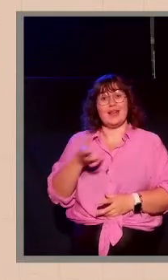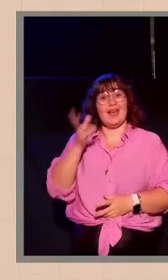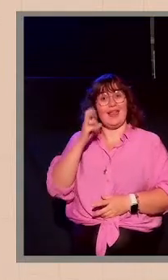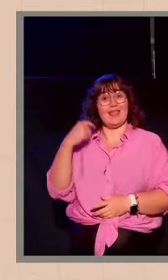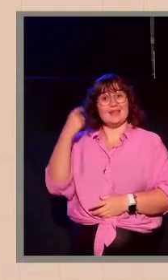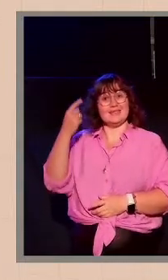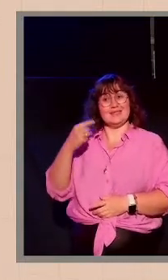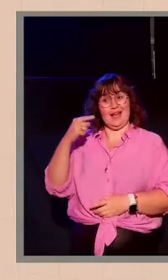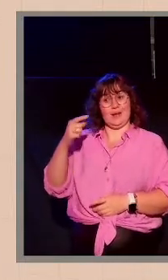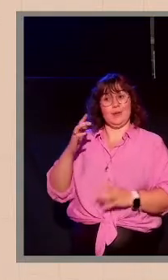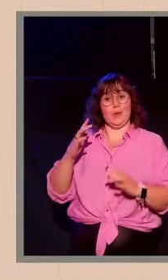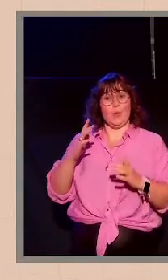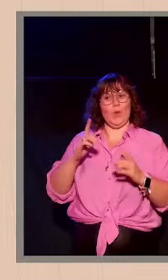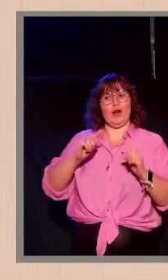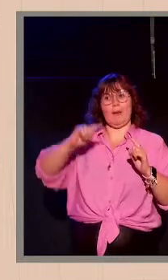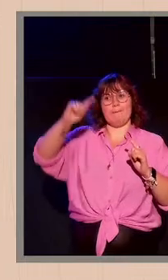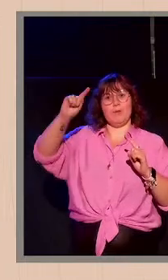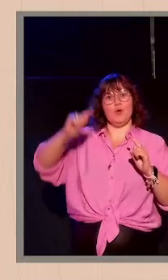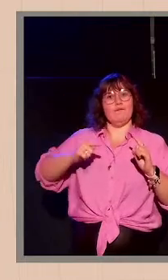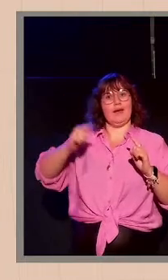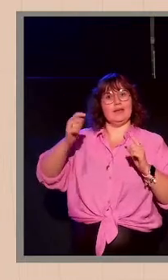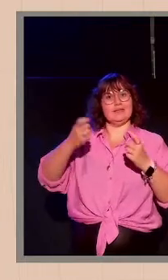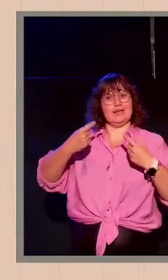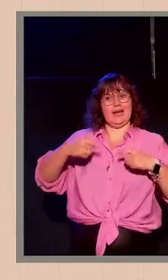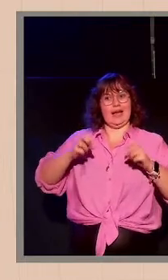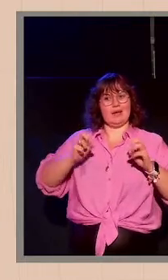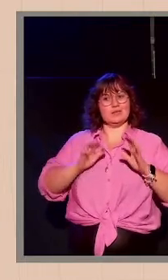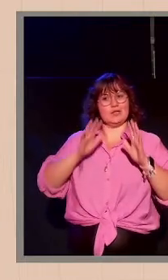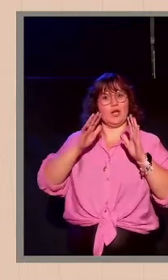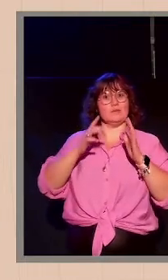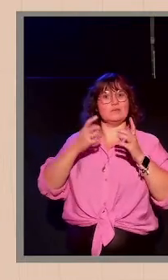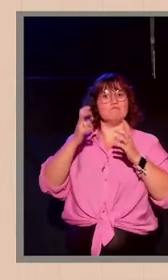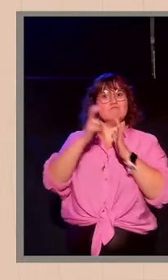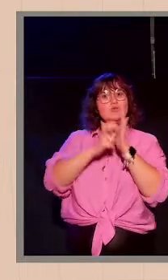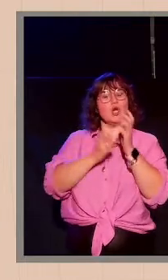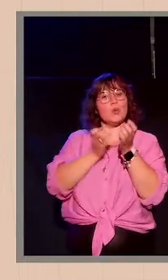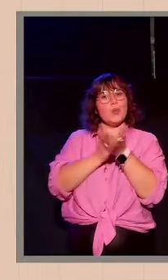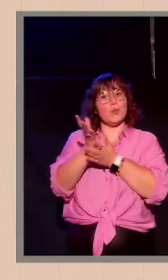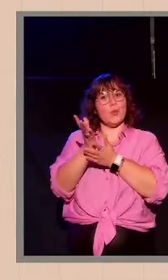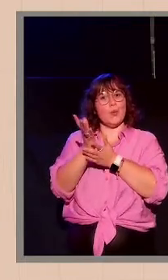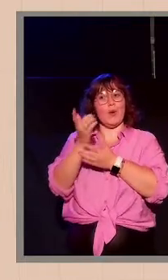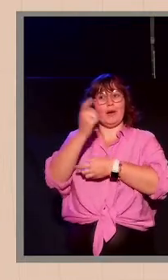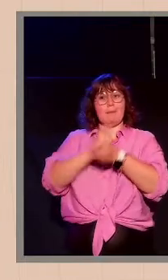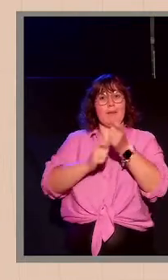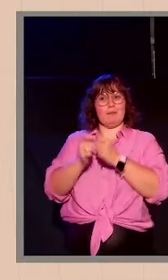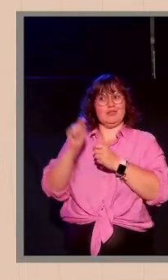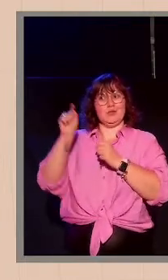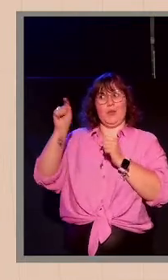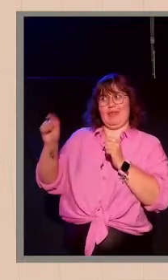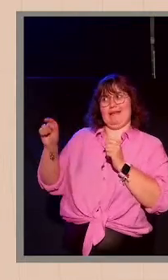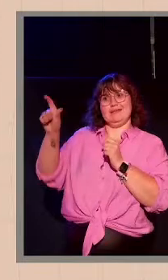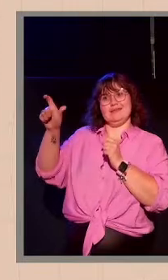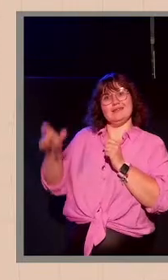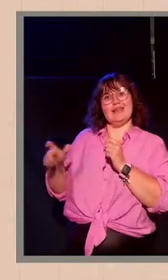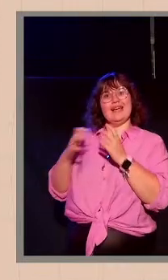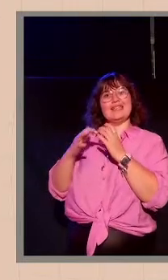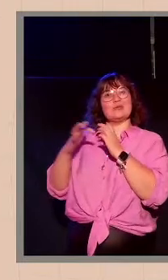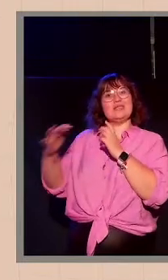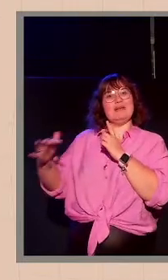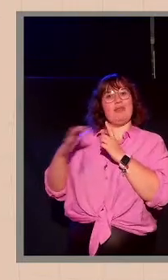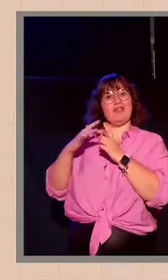this, it triggers that, it lets those notes through. That is going into this thing here, which is a